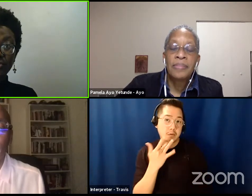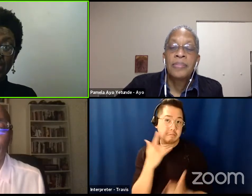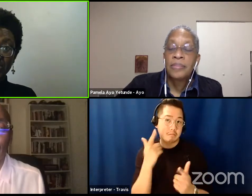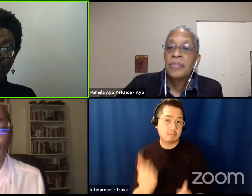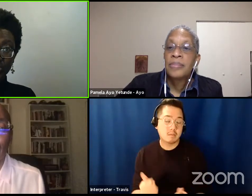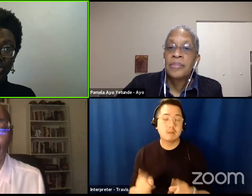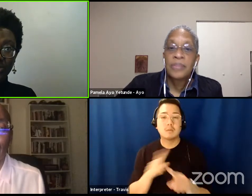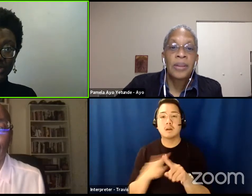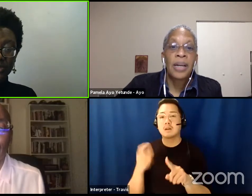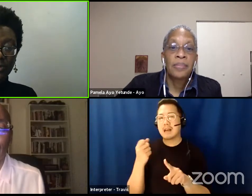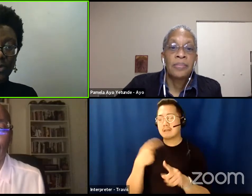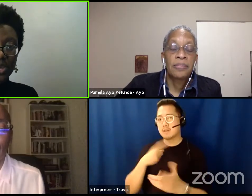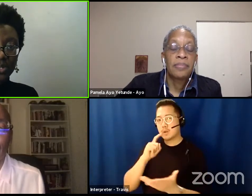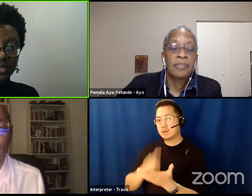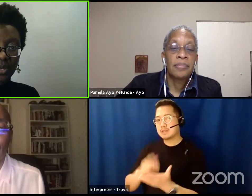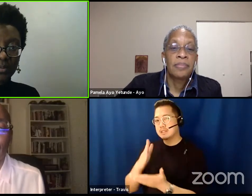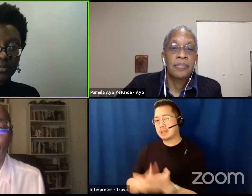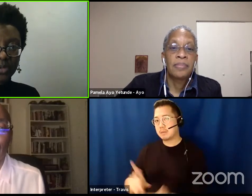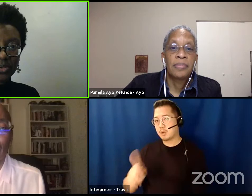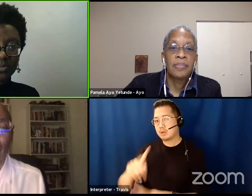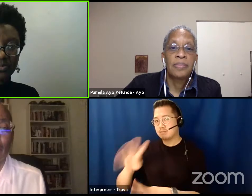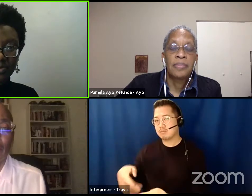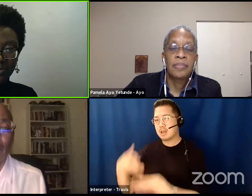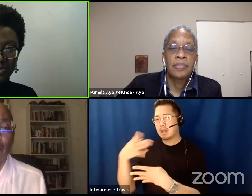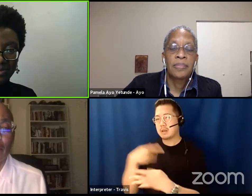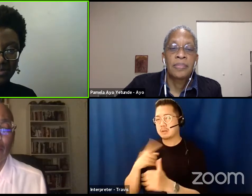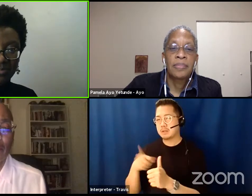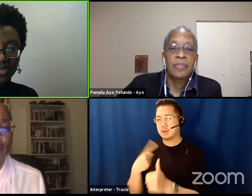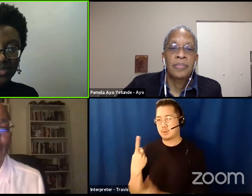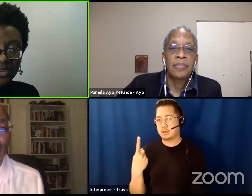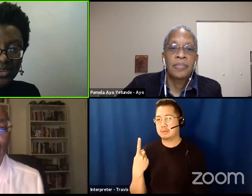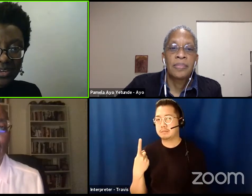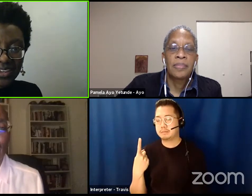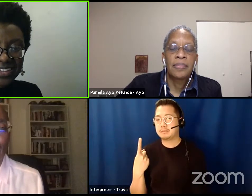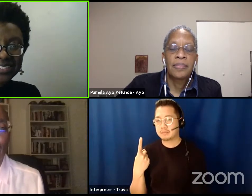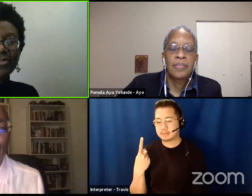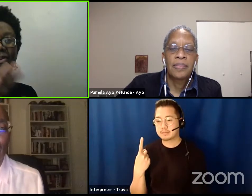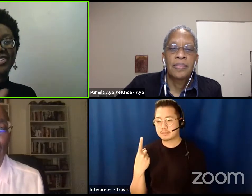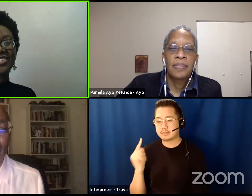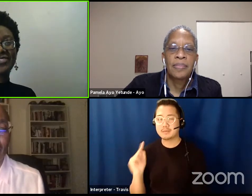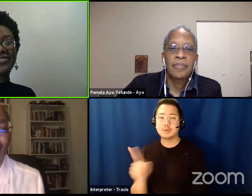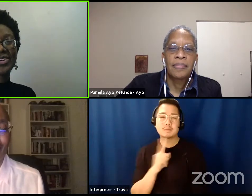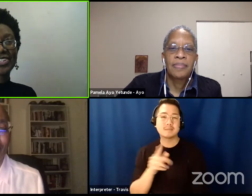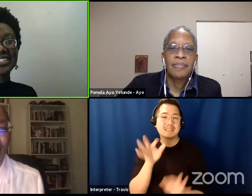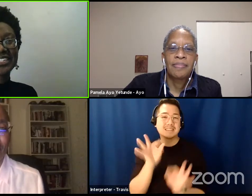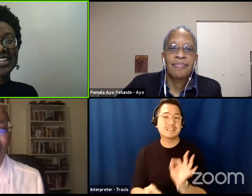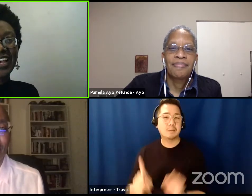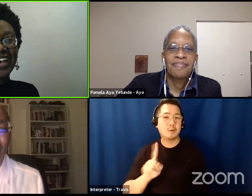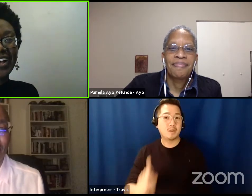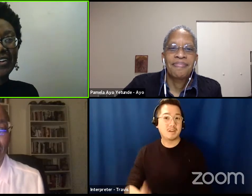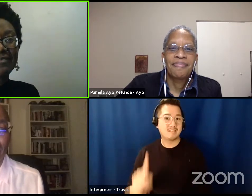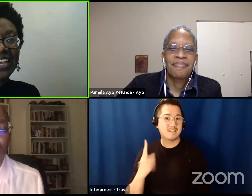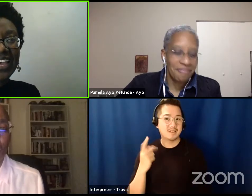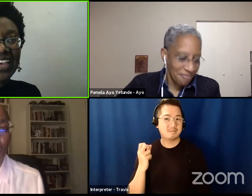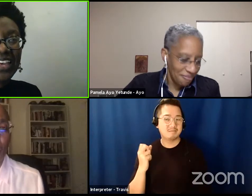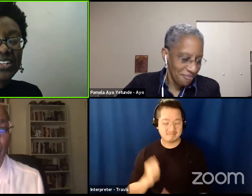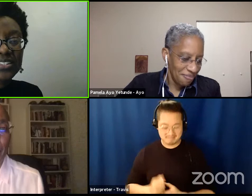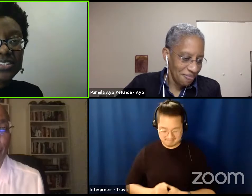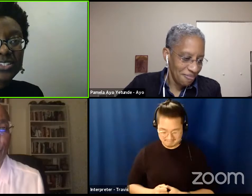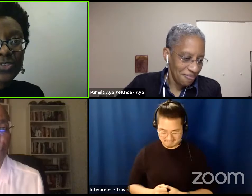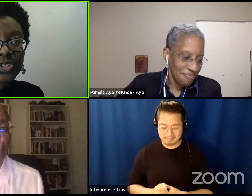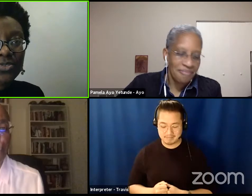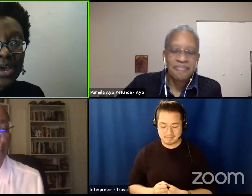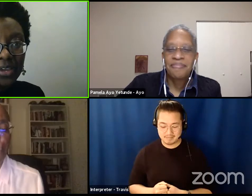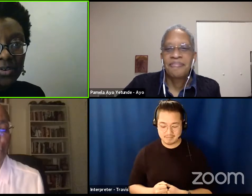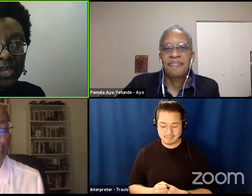questions here already. So I'll start with one. It'll be maybe a simple question first. And